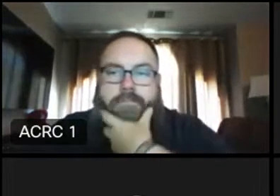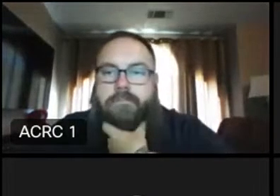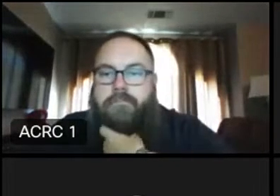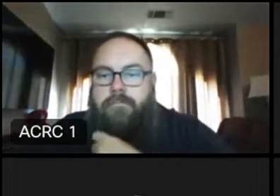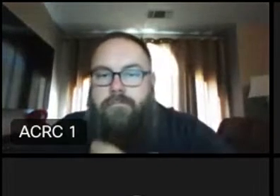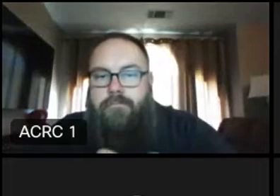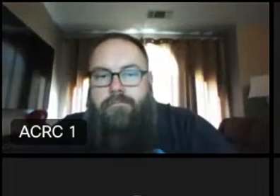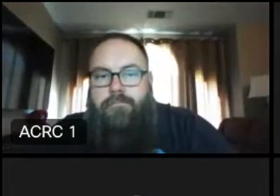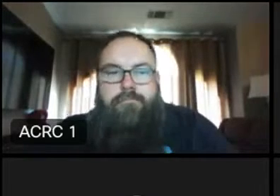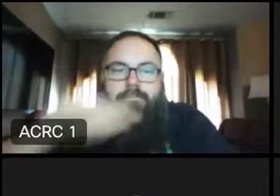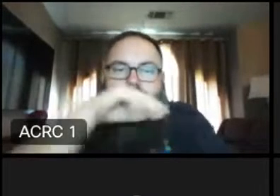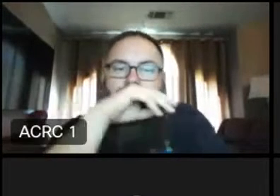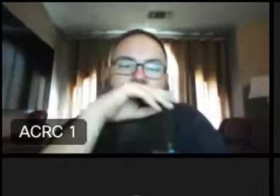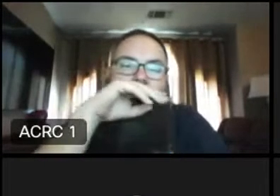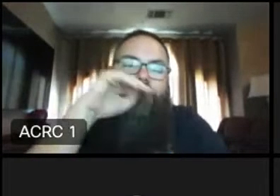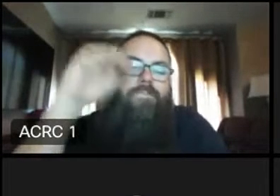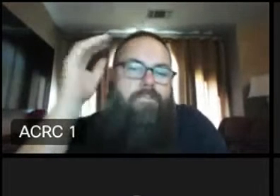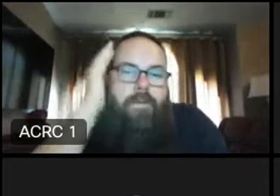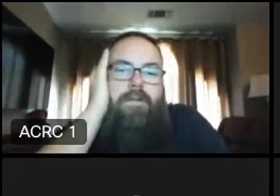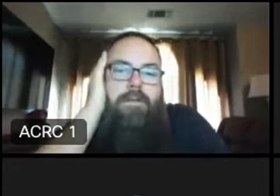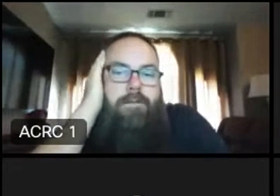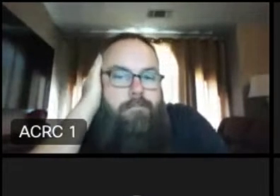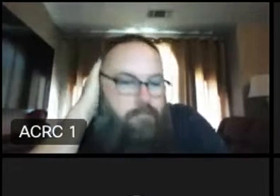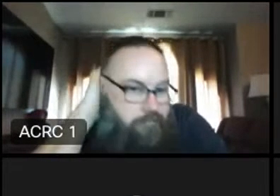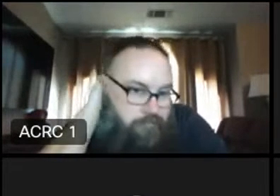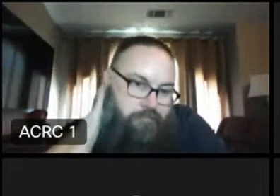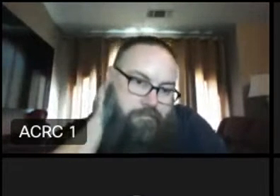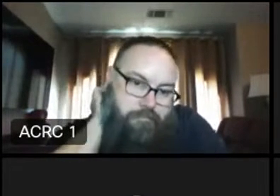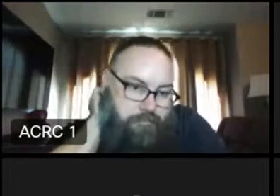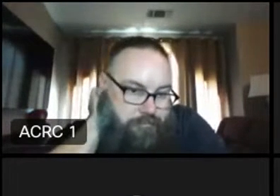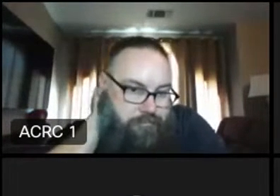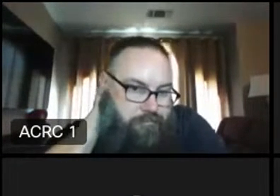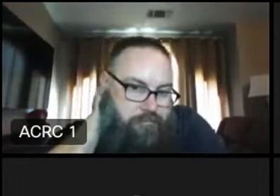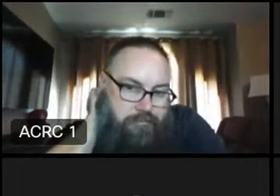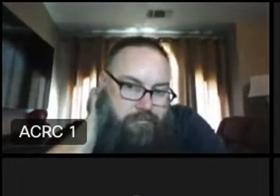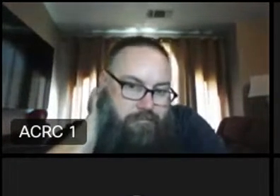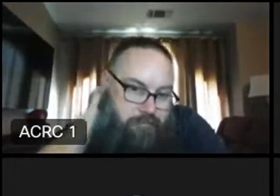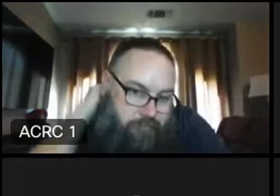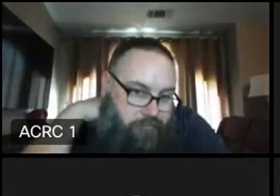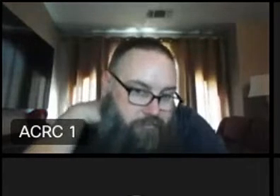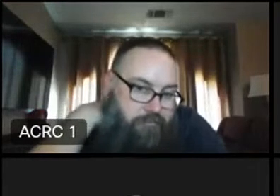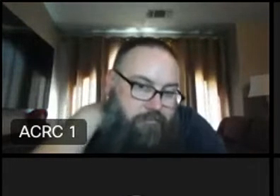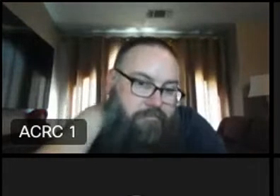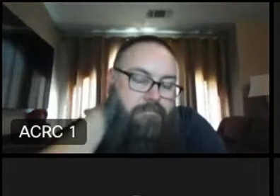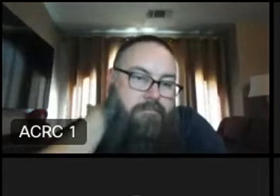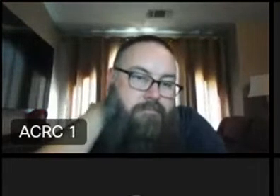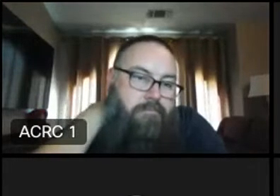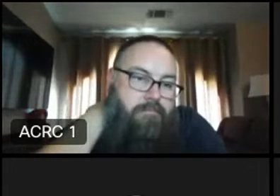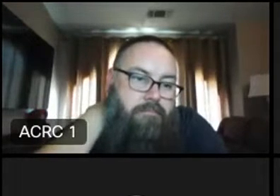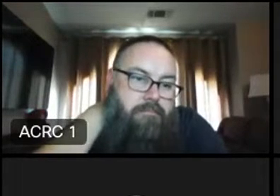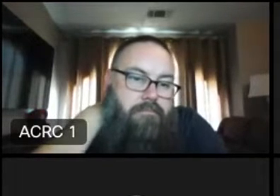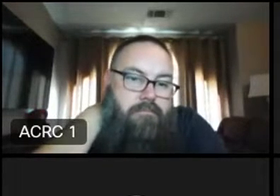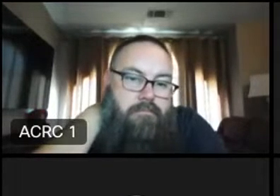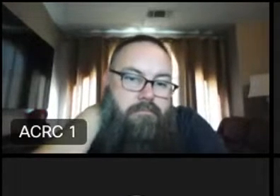lessen resources, it may lessen options. We are just trying to prepare to really help